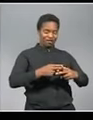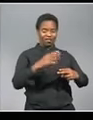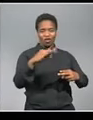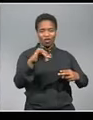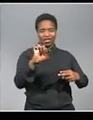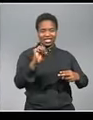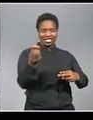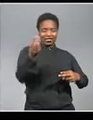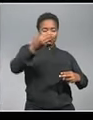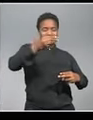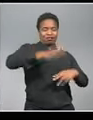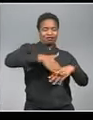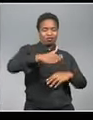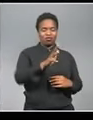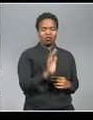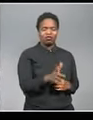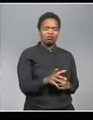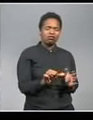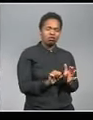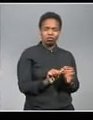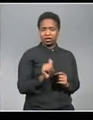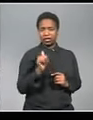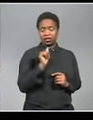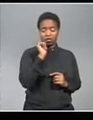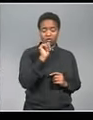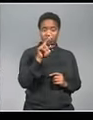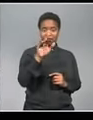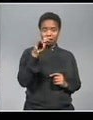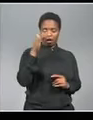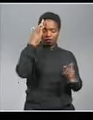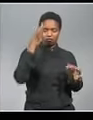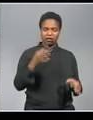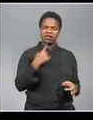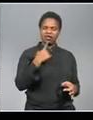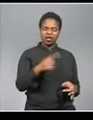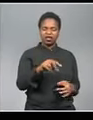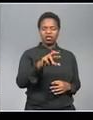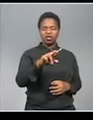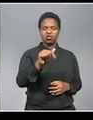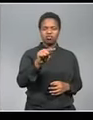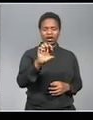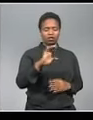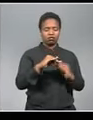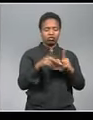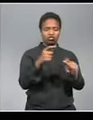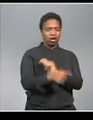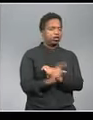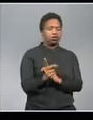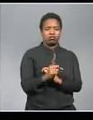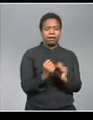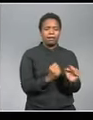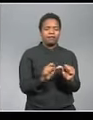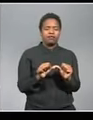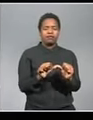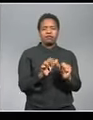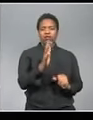rise. And so it was important yesterday that the Reserve Bank decided to keep interest rates stable and steady. That's where